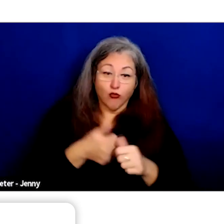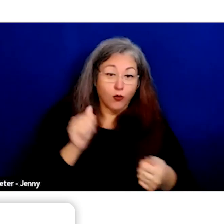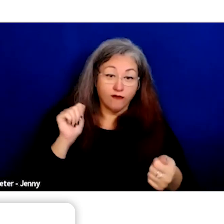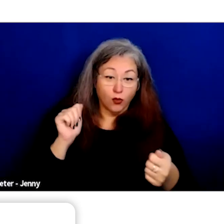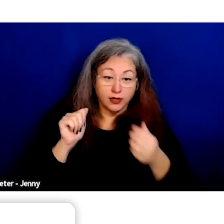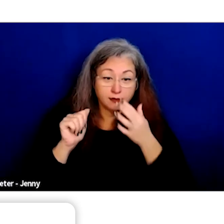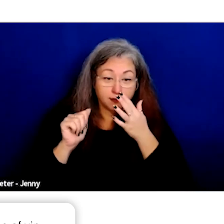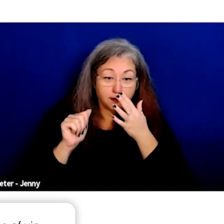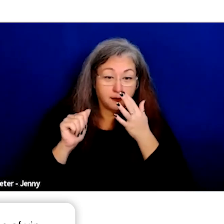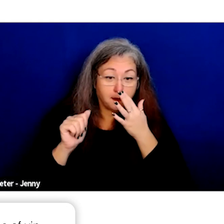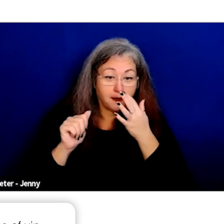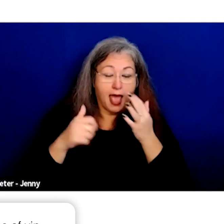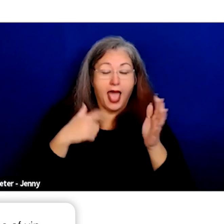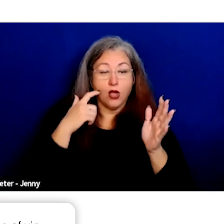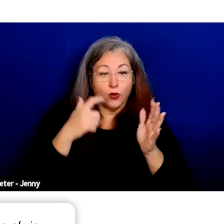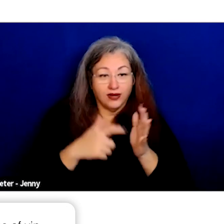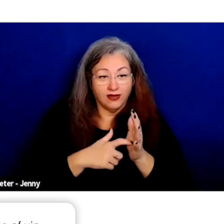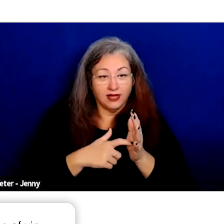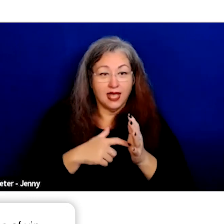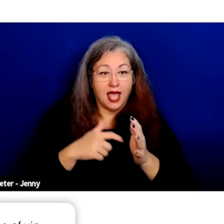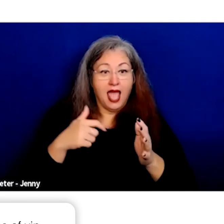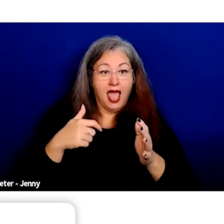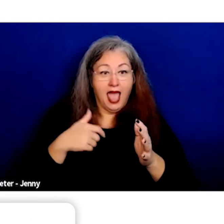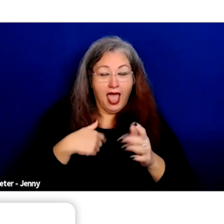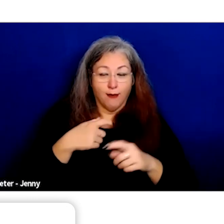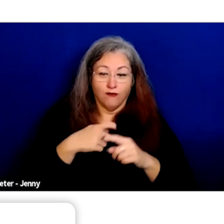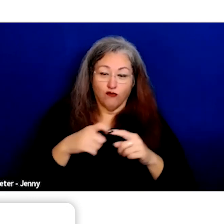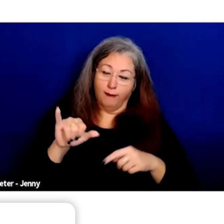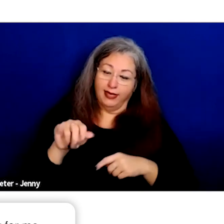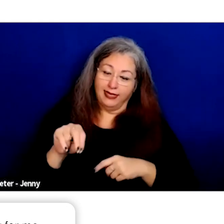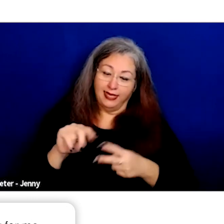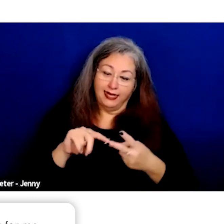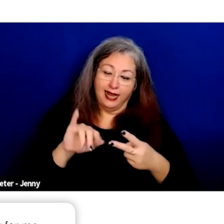Like recognizing that I am the essence of yin and yang. I am